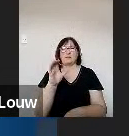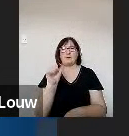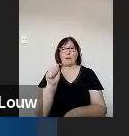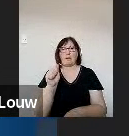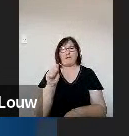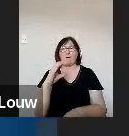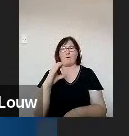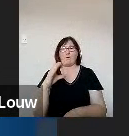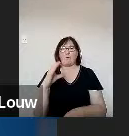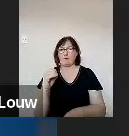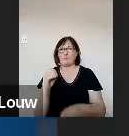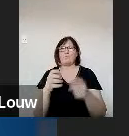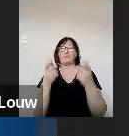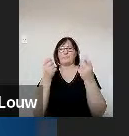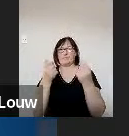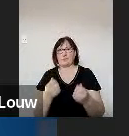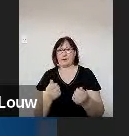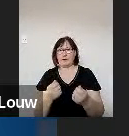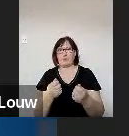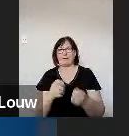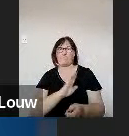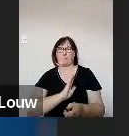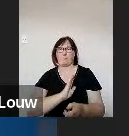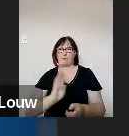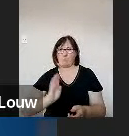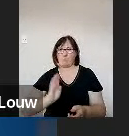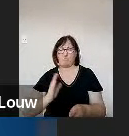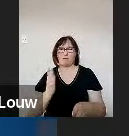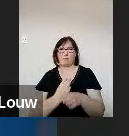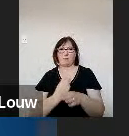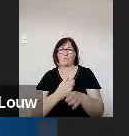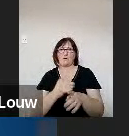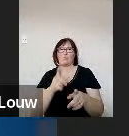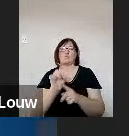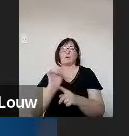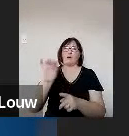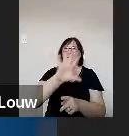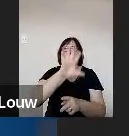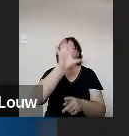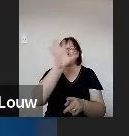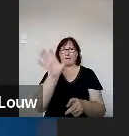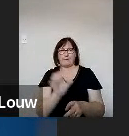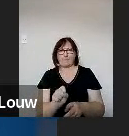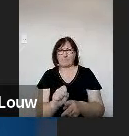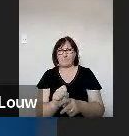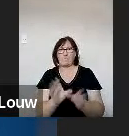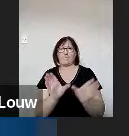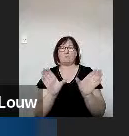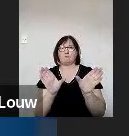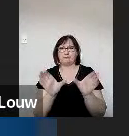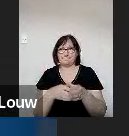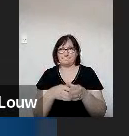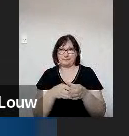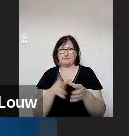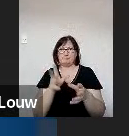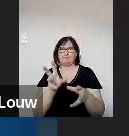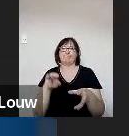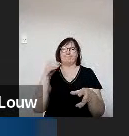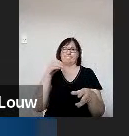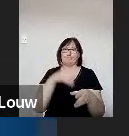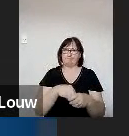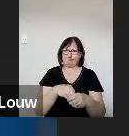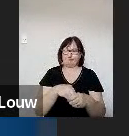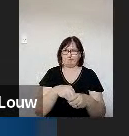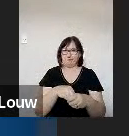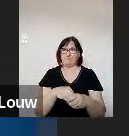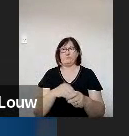Southern Africa, which is the WCO ESA region, as a manager in the office of the WCO Vice Chair ESA region as